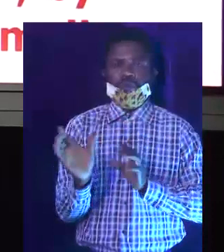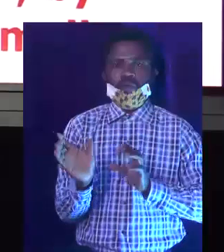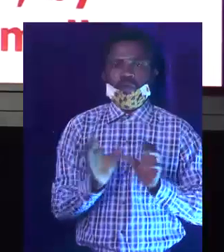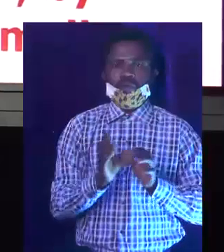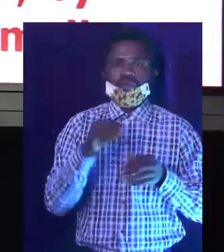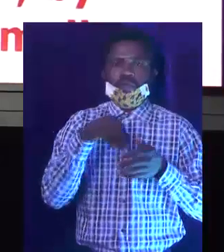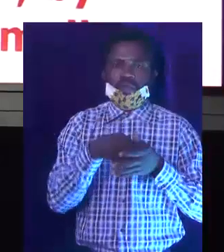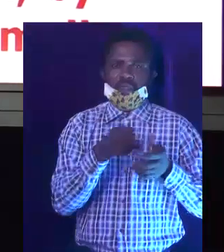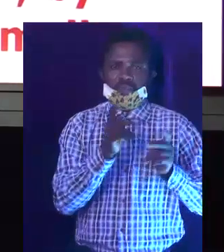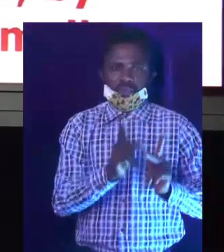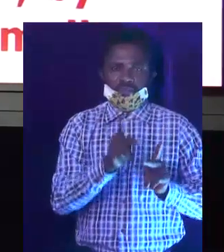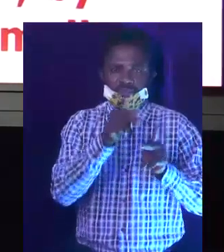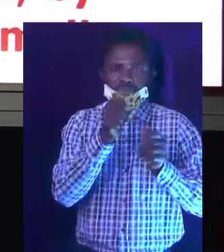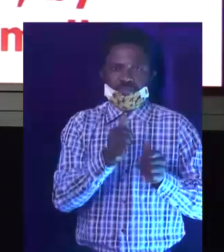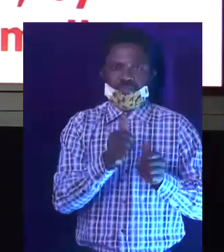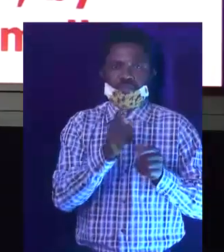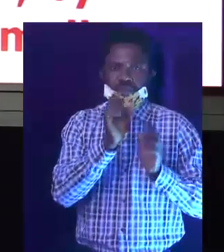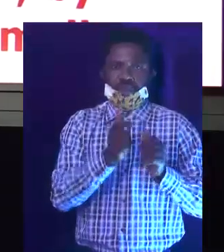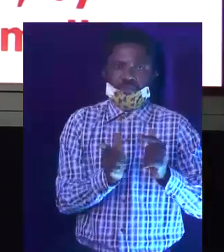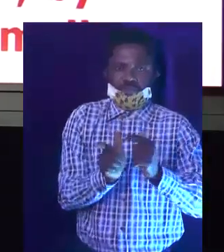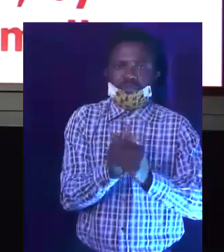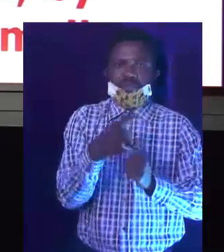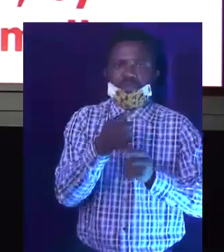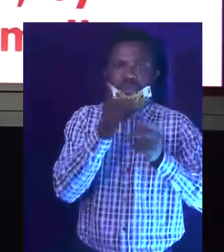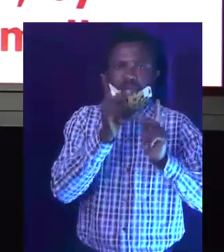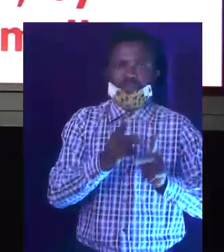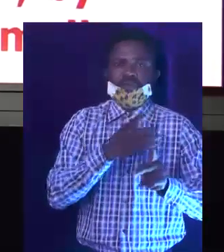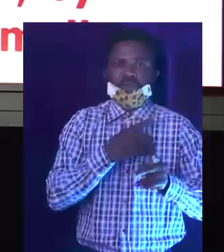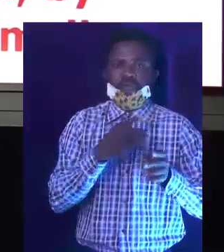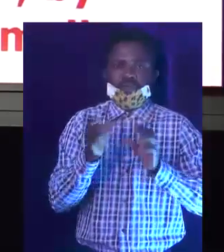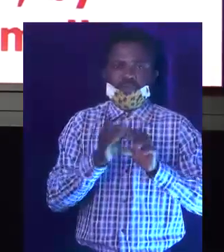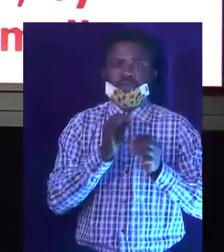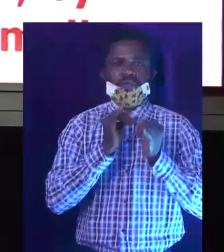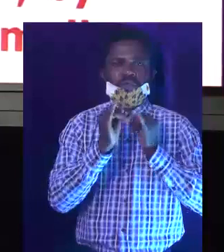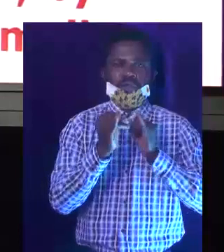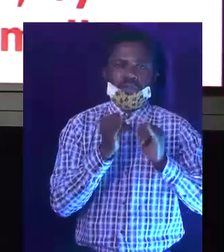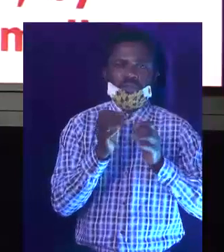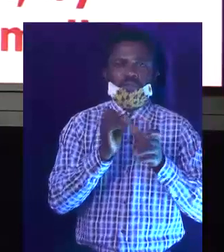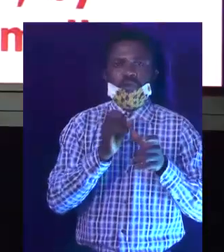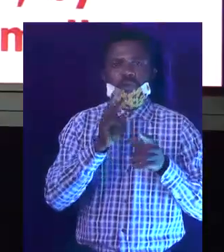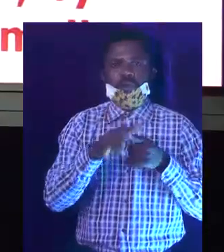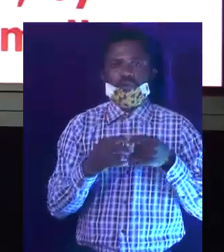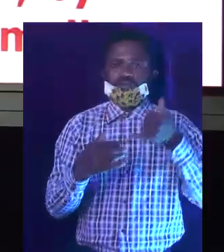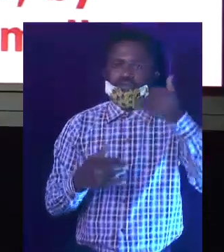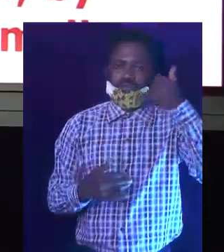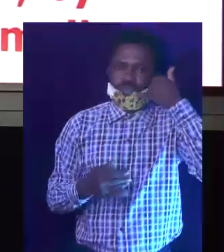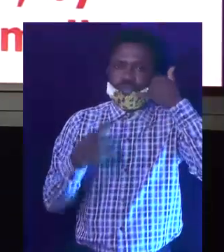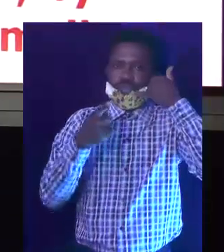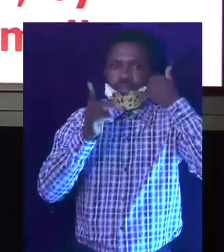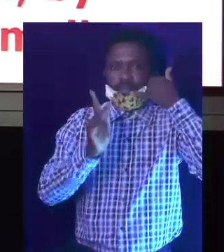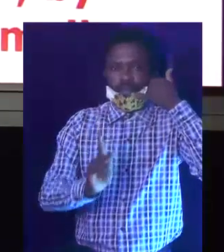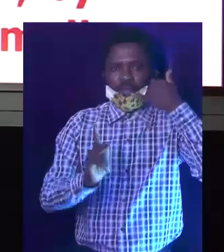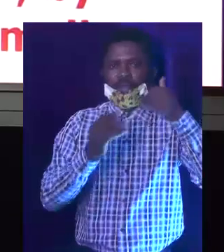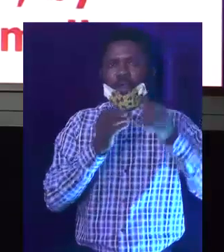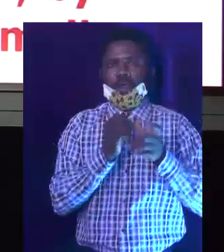be conducted in person. You can go to the person directly and conduct the interview, or you can call the person